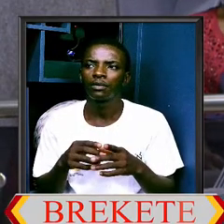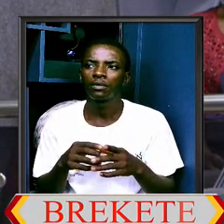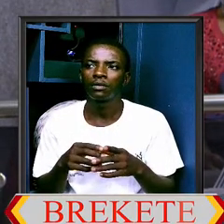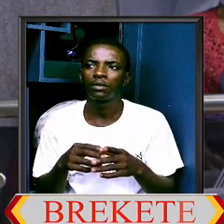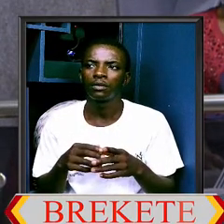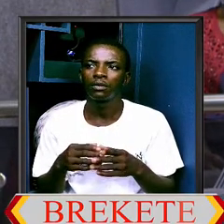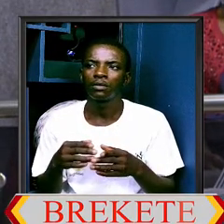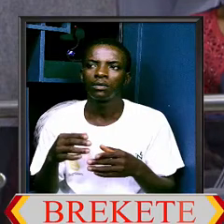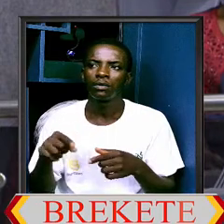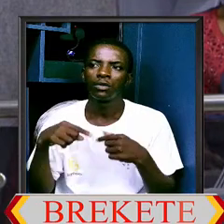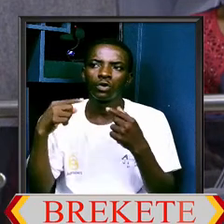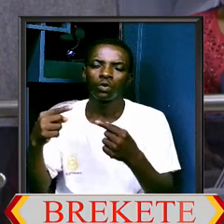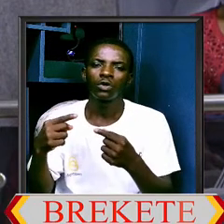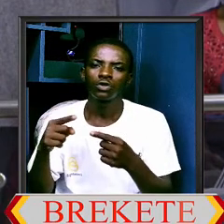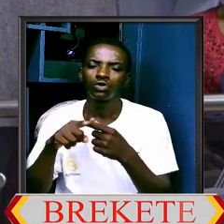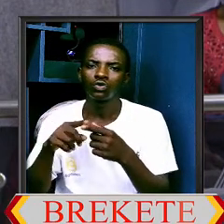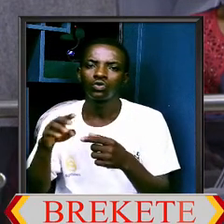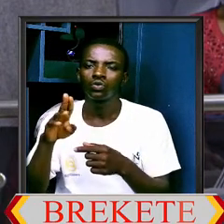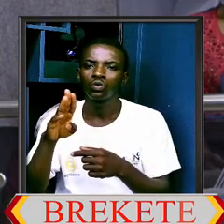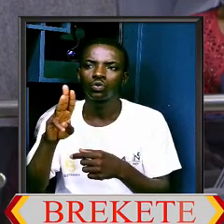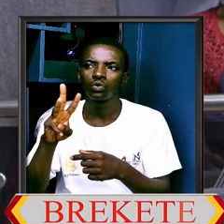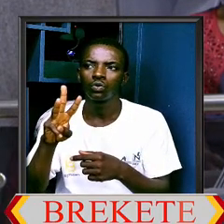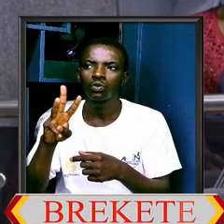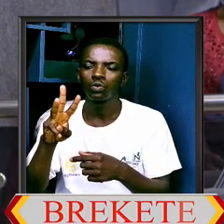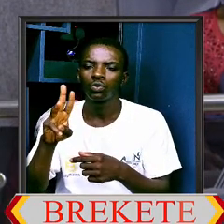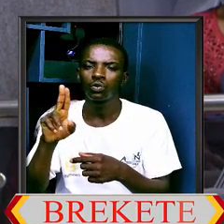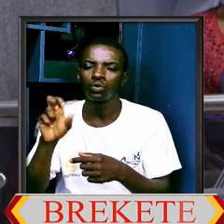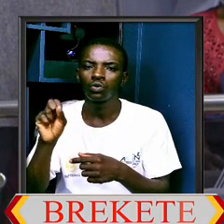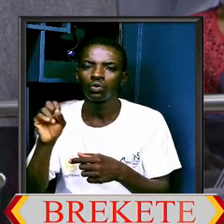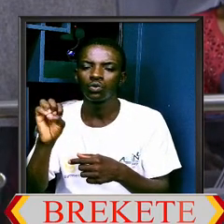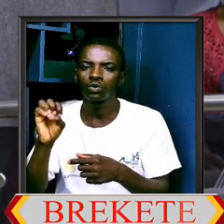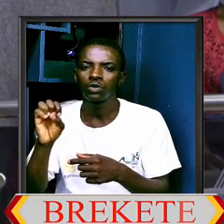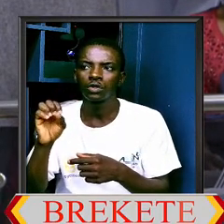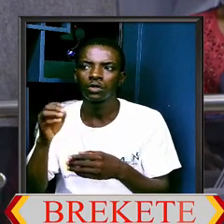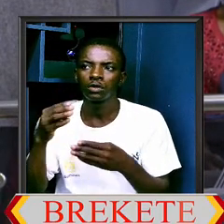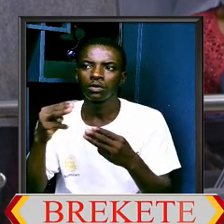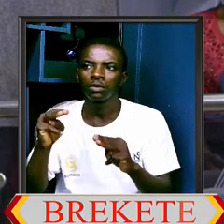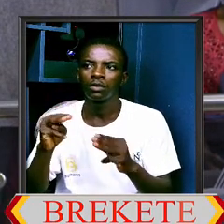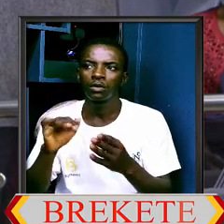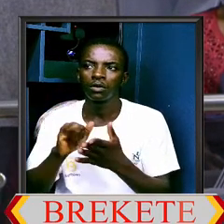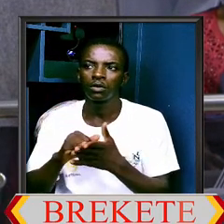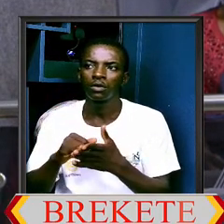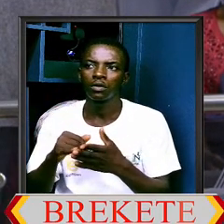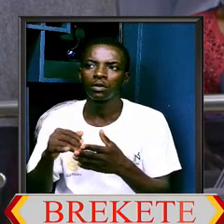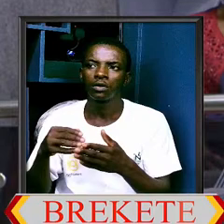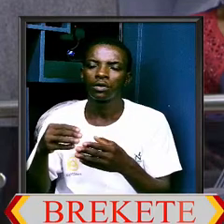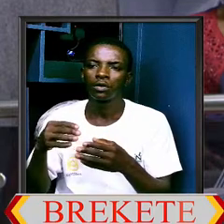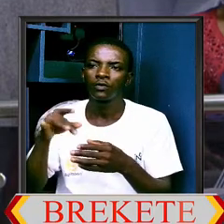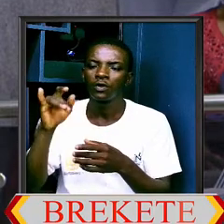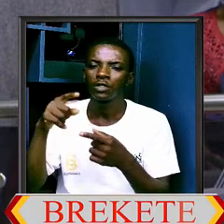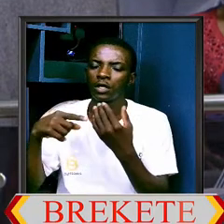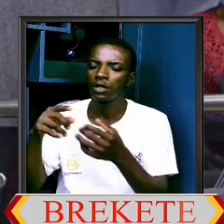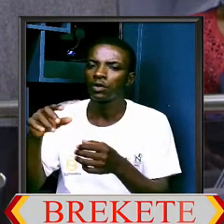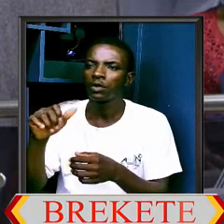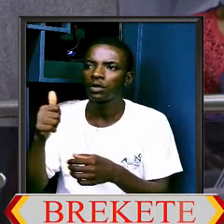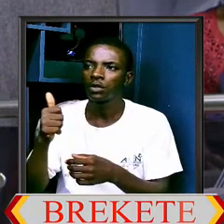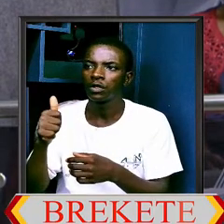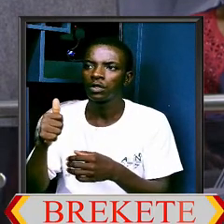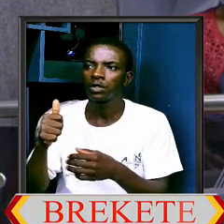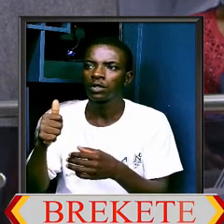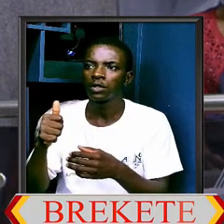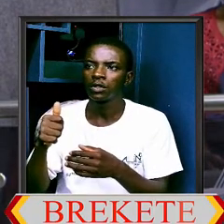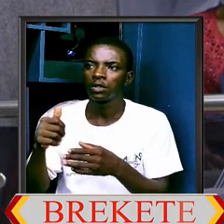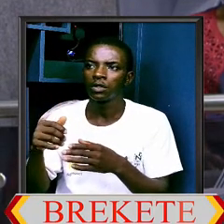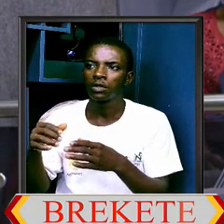Sir, I went to Use Market. My customer called me that in flight is around 10 o'clock, that he need me to